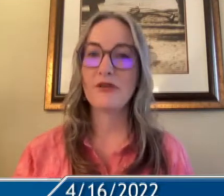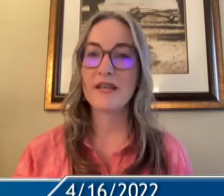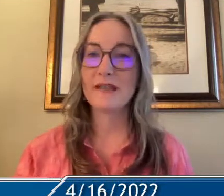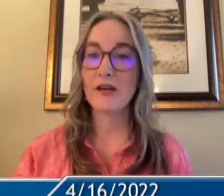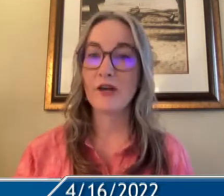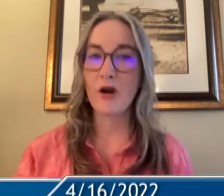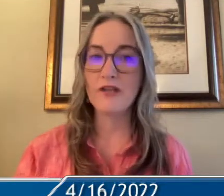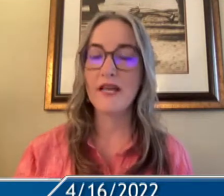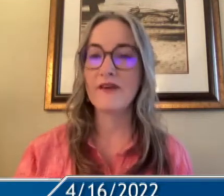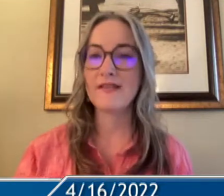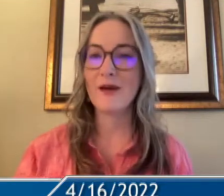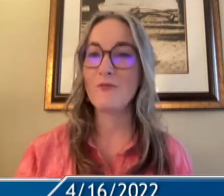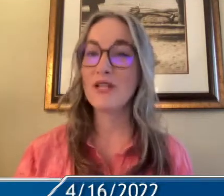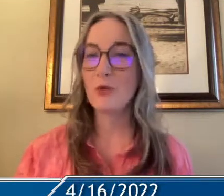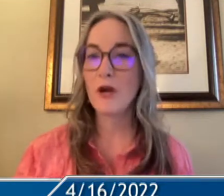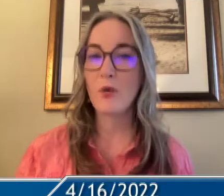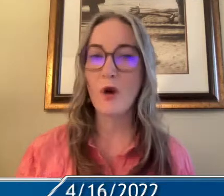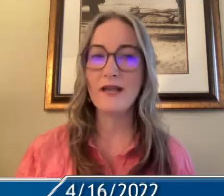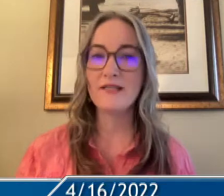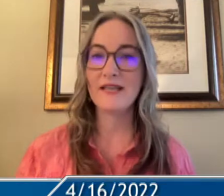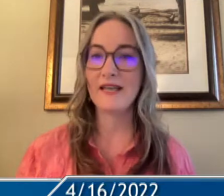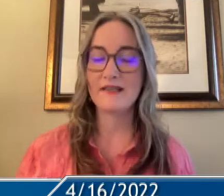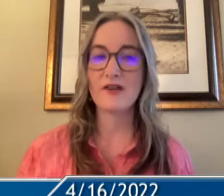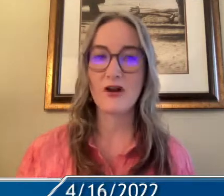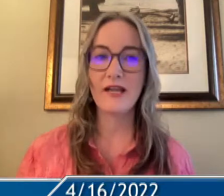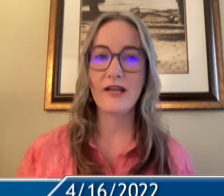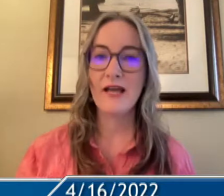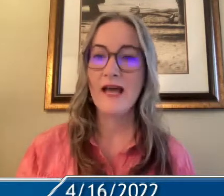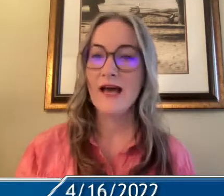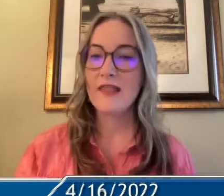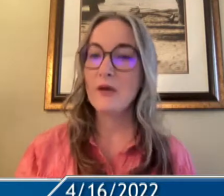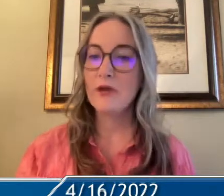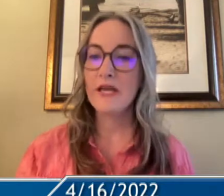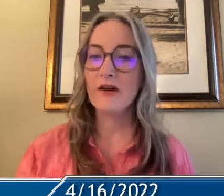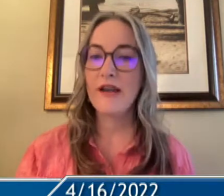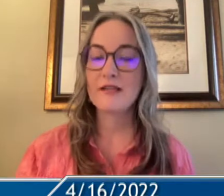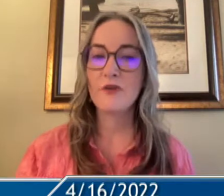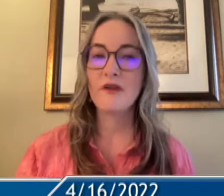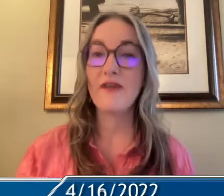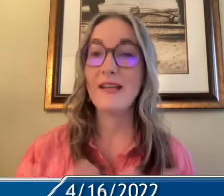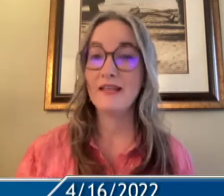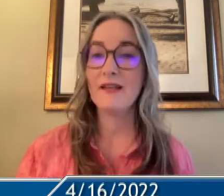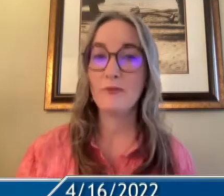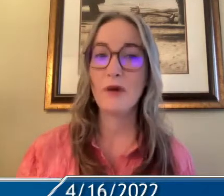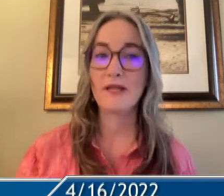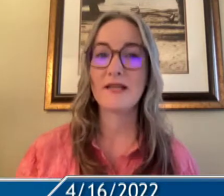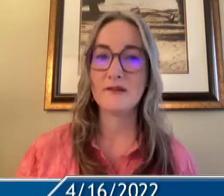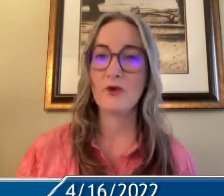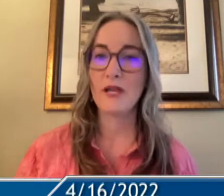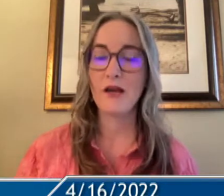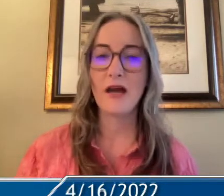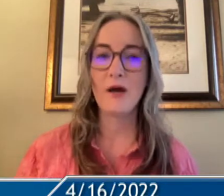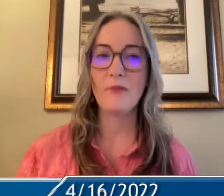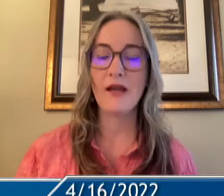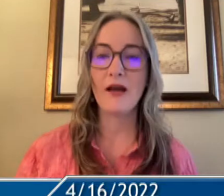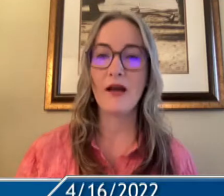Director Jessica Canard to give us a Budget 101 to get us started. Then we'll hear next from invited public